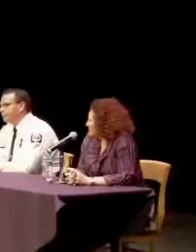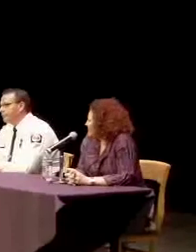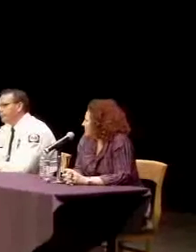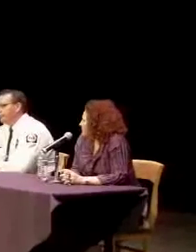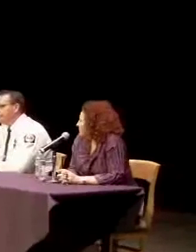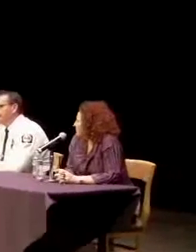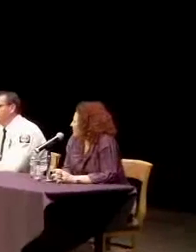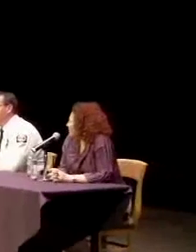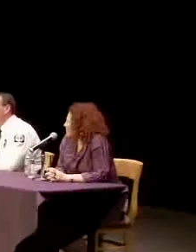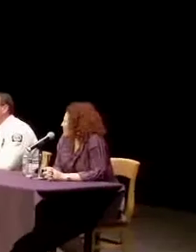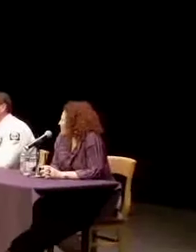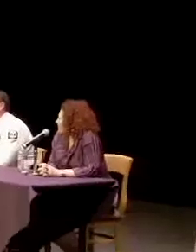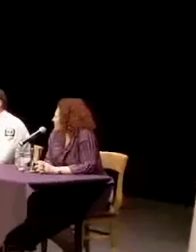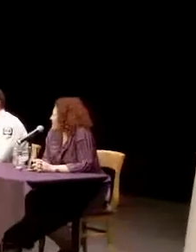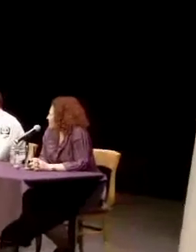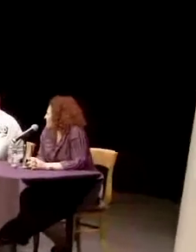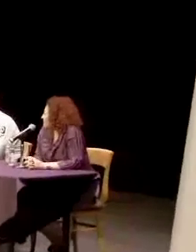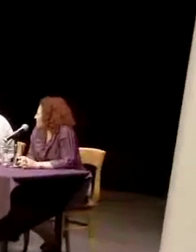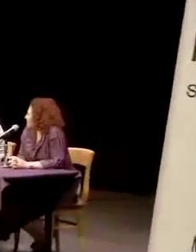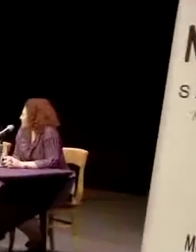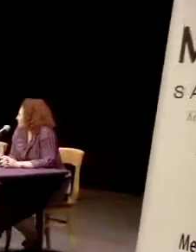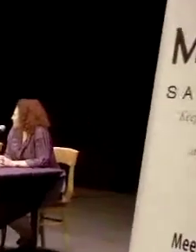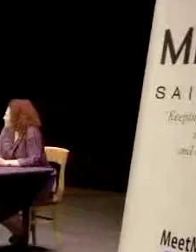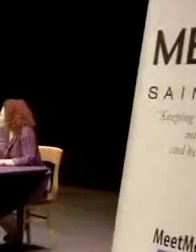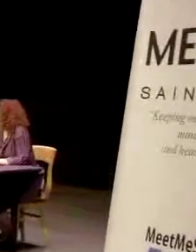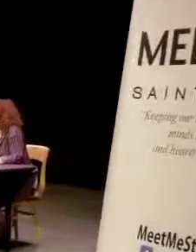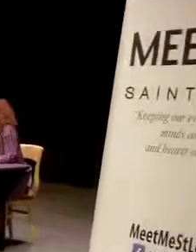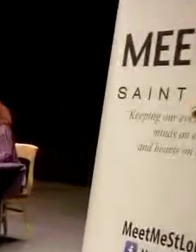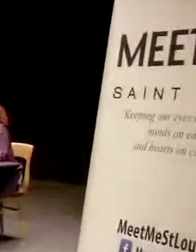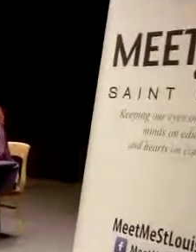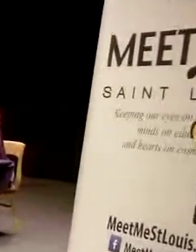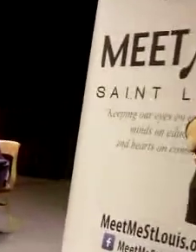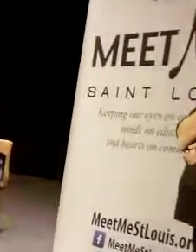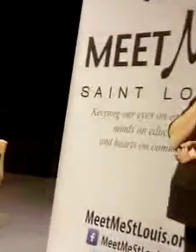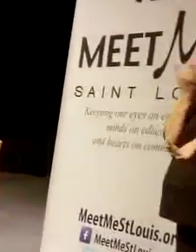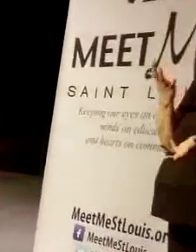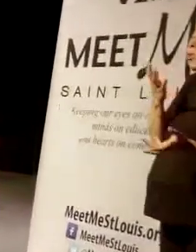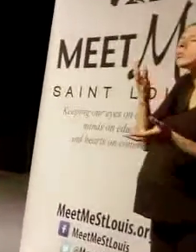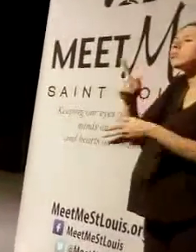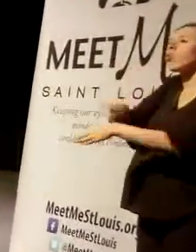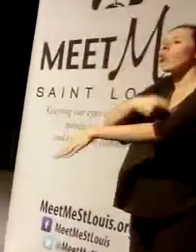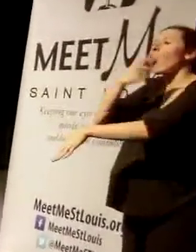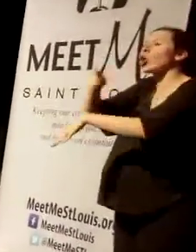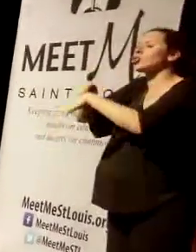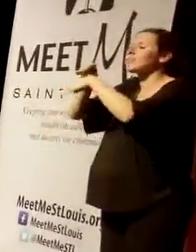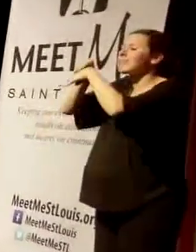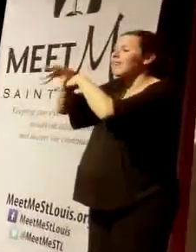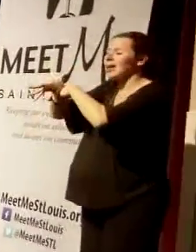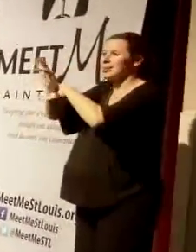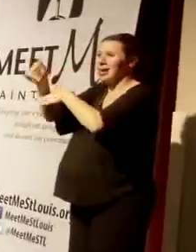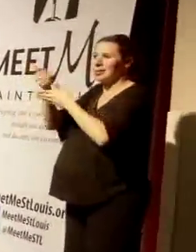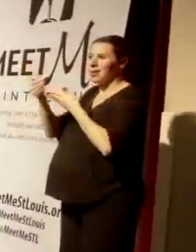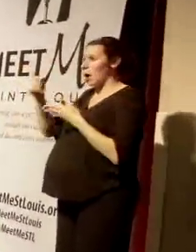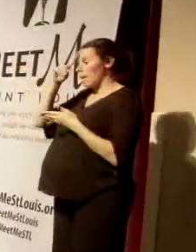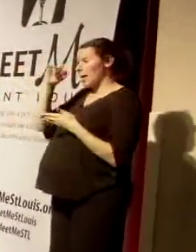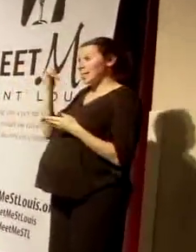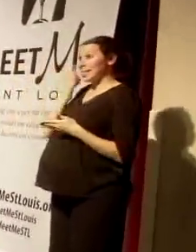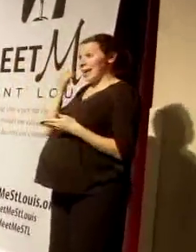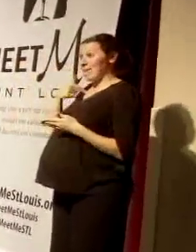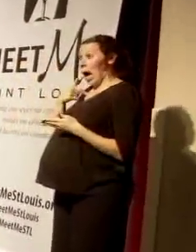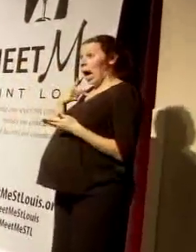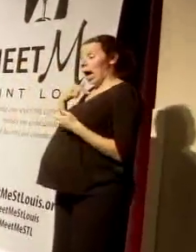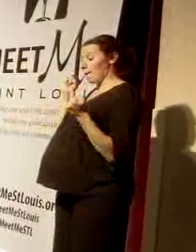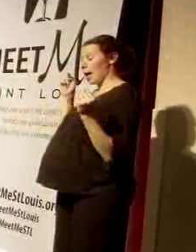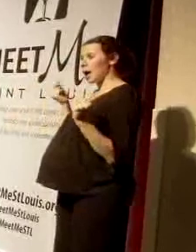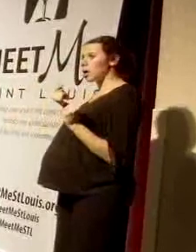that got on my face when I wasn't doing anything wrong. I want to know what the long-term effects of this stuff is, because if I was in